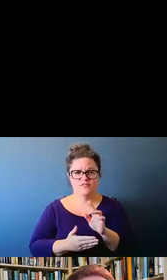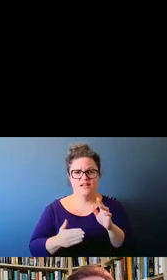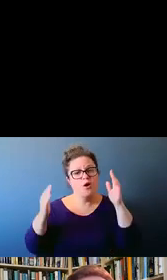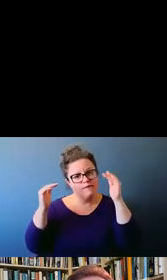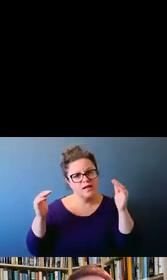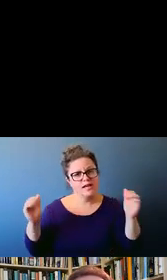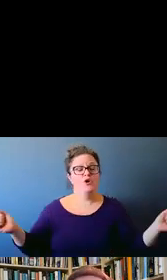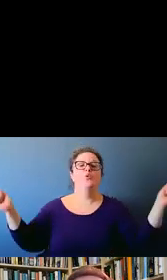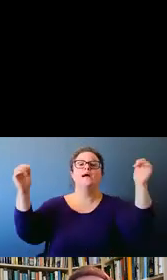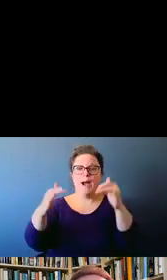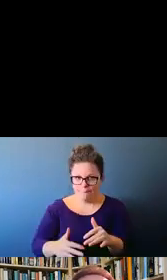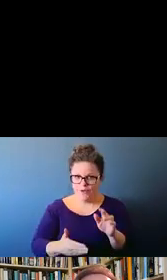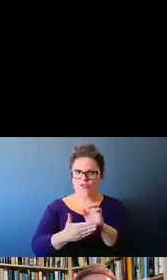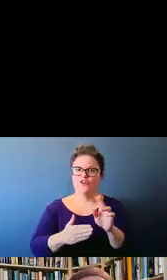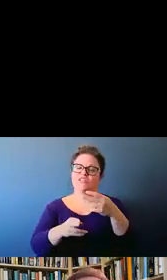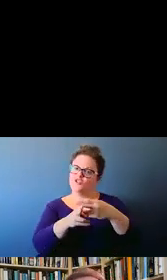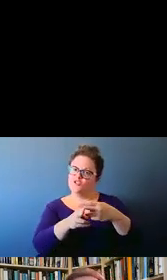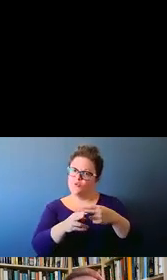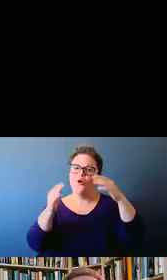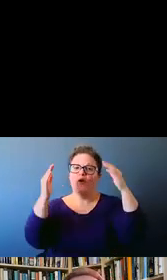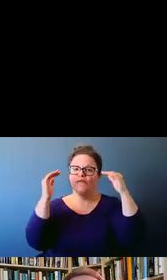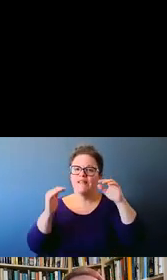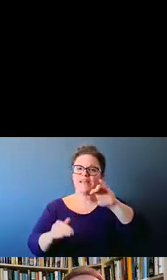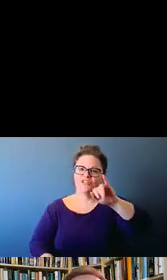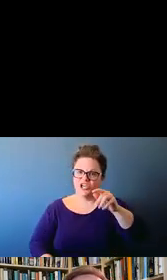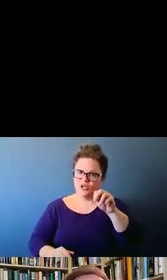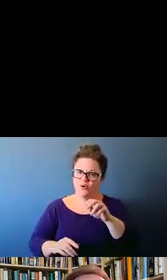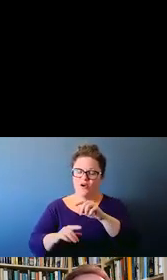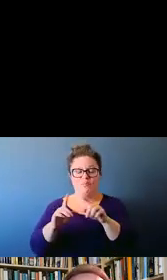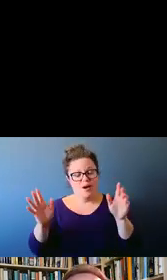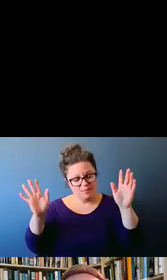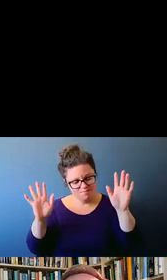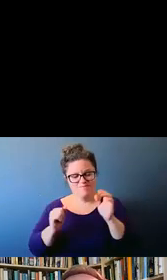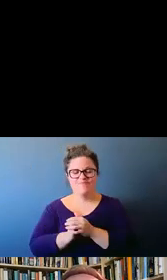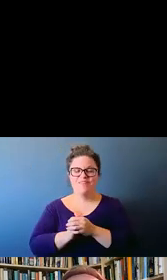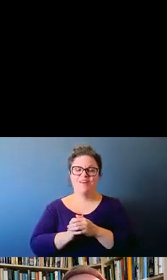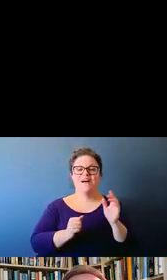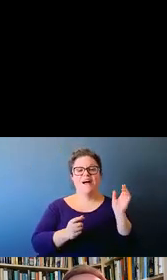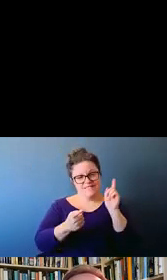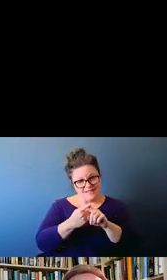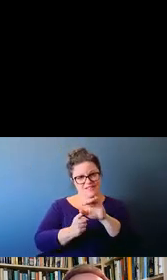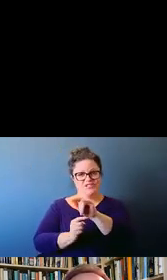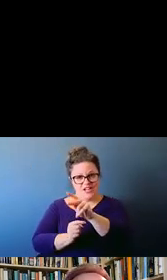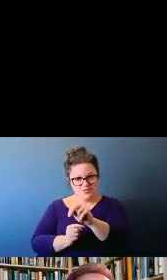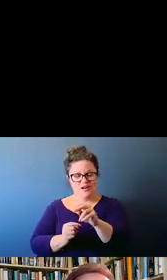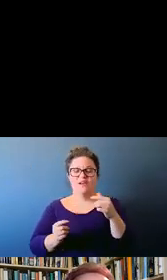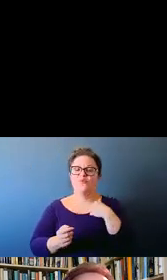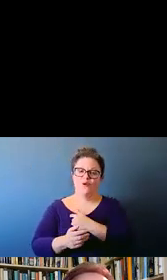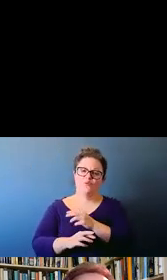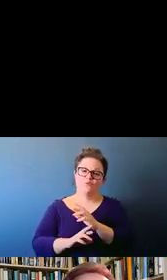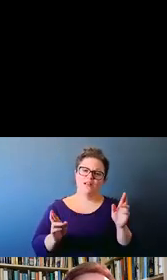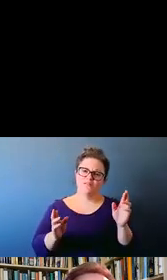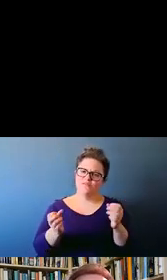plan that the university has put forward. But until then, we're ready to support all students with your education and your overall